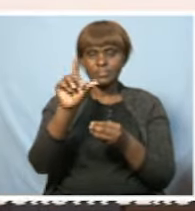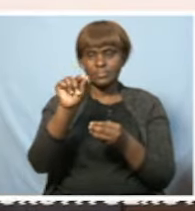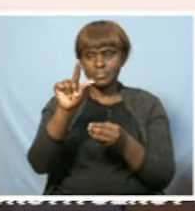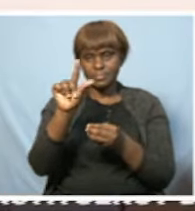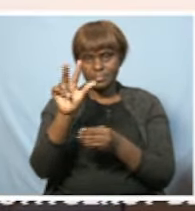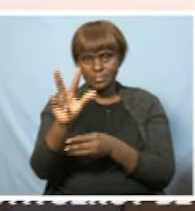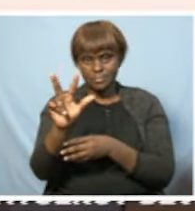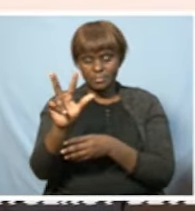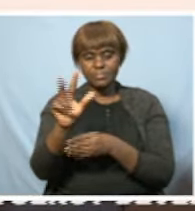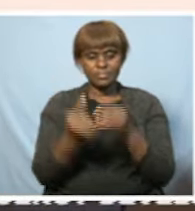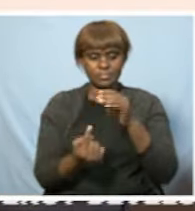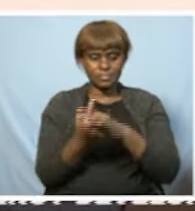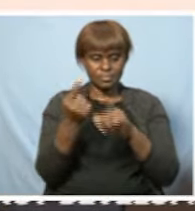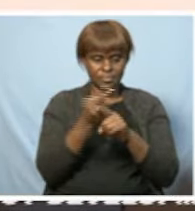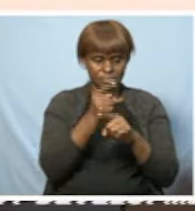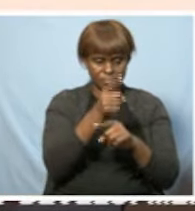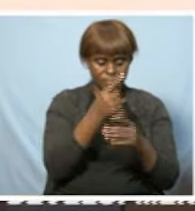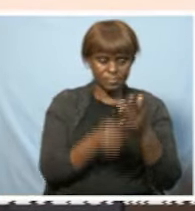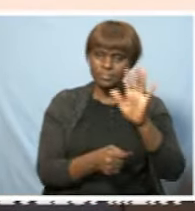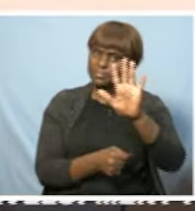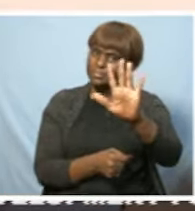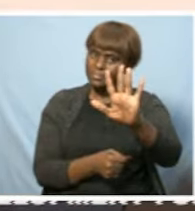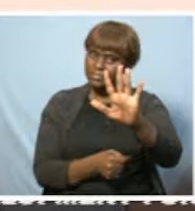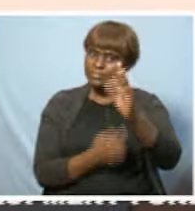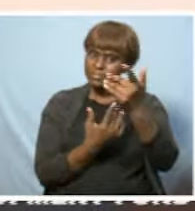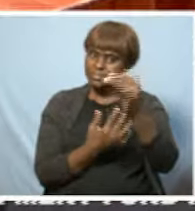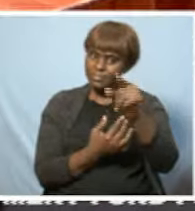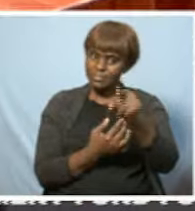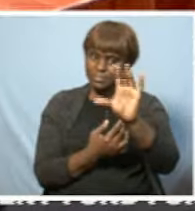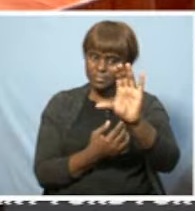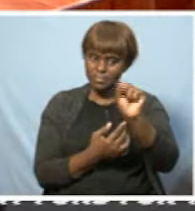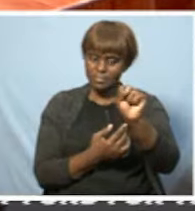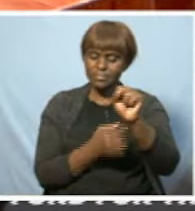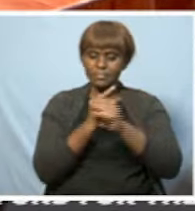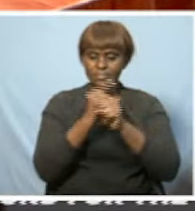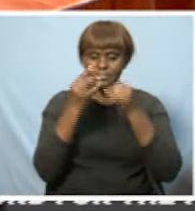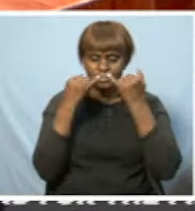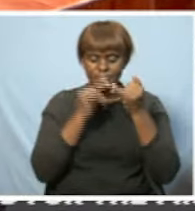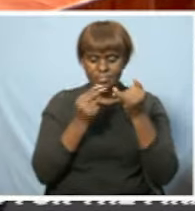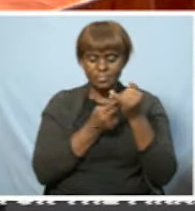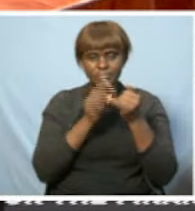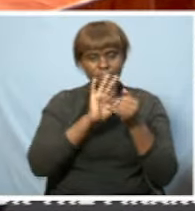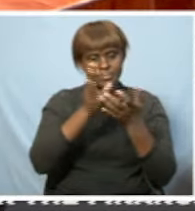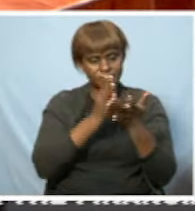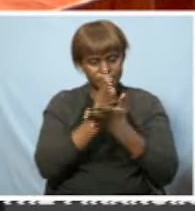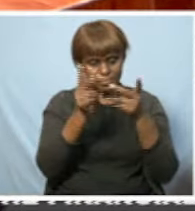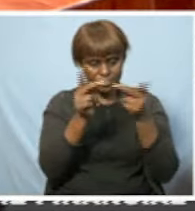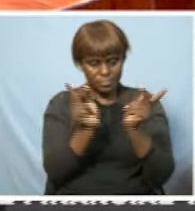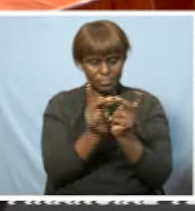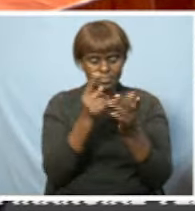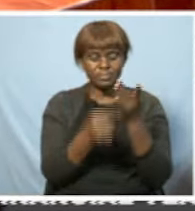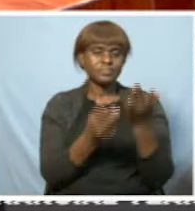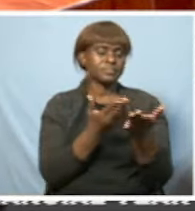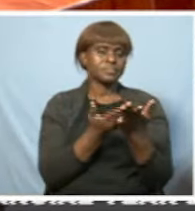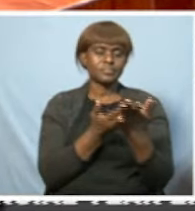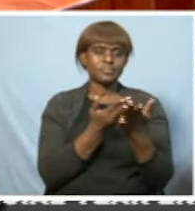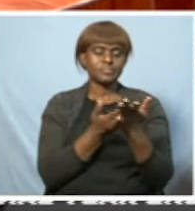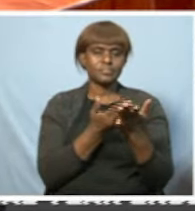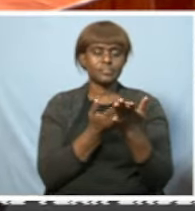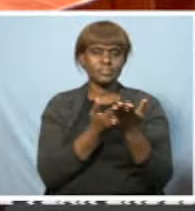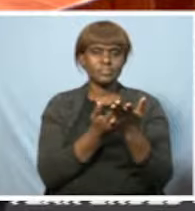06-2023 arising from our initial. Okay, just there, CS. Just tell us what is the correct position.